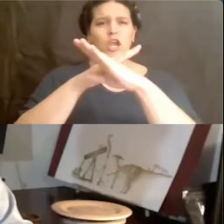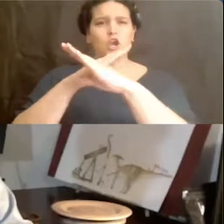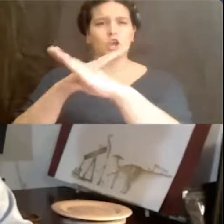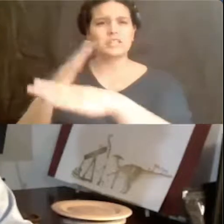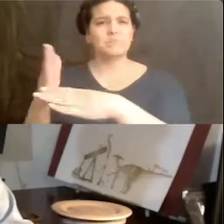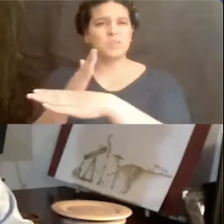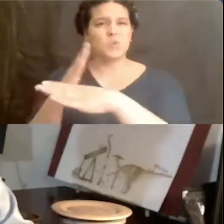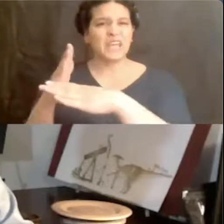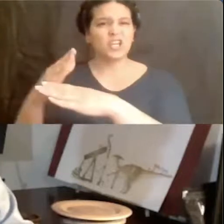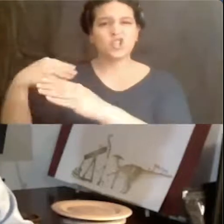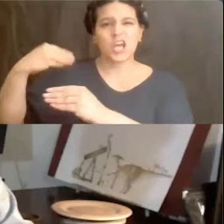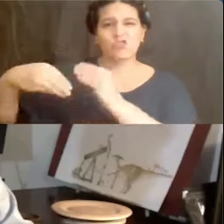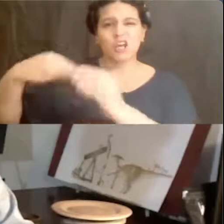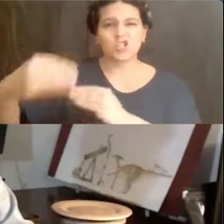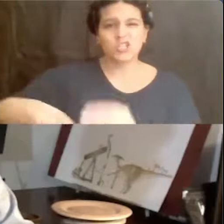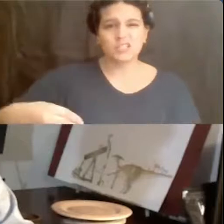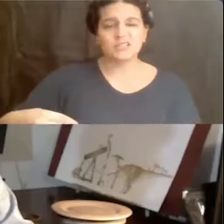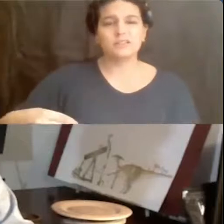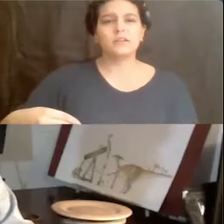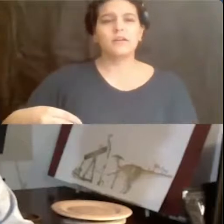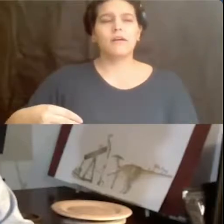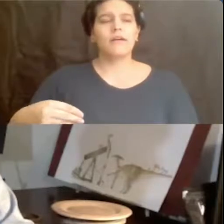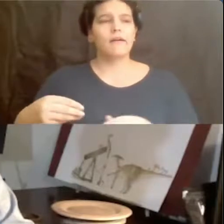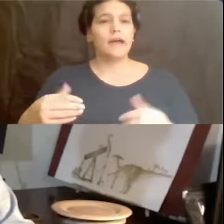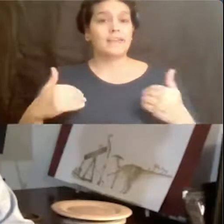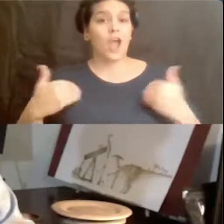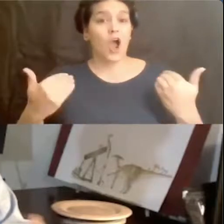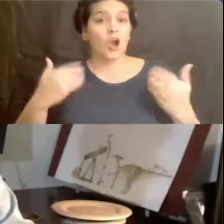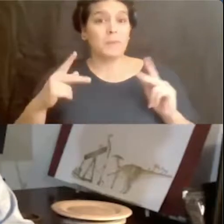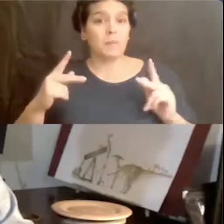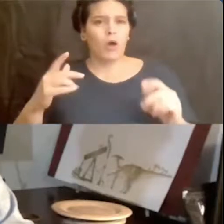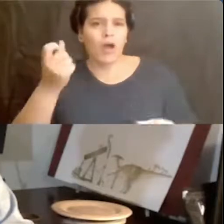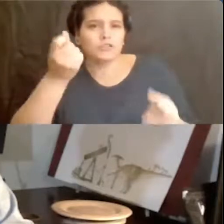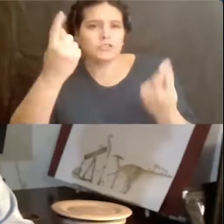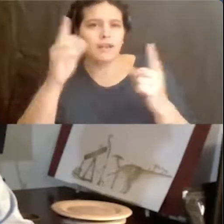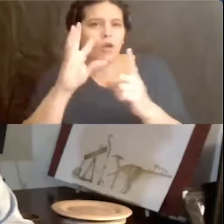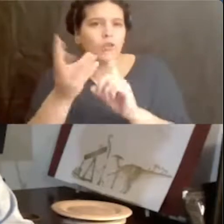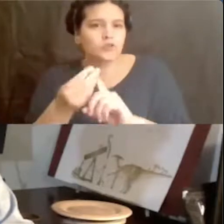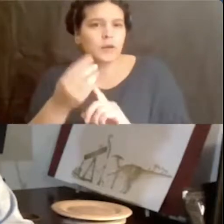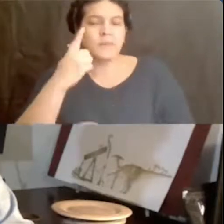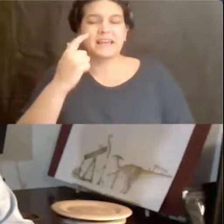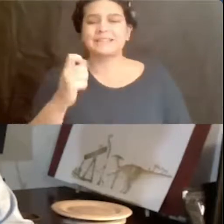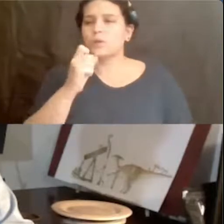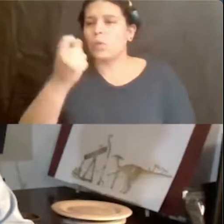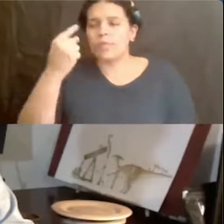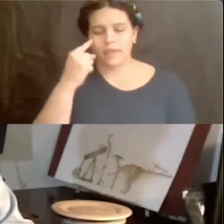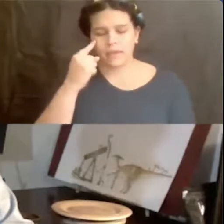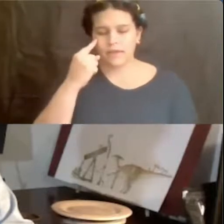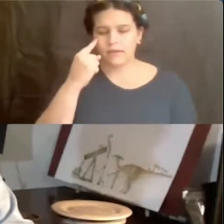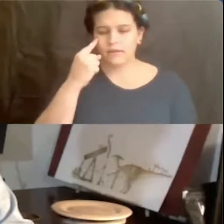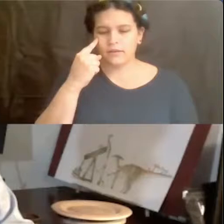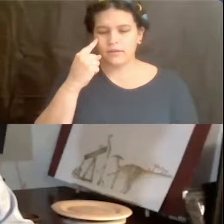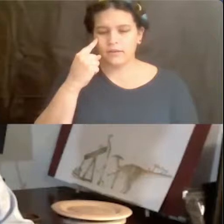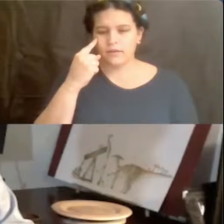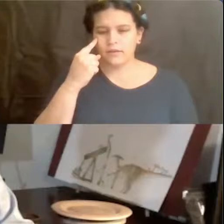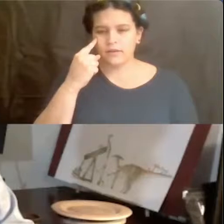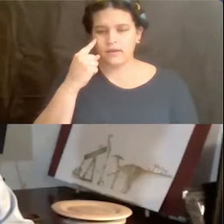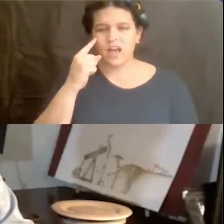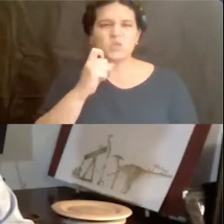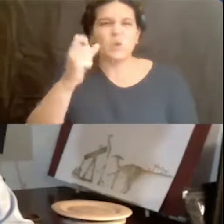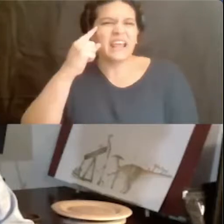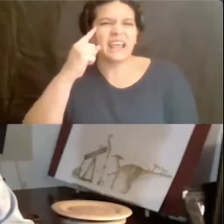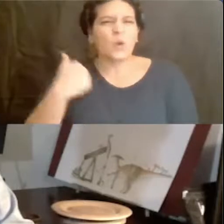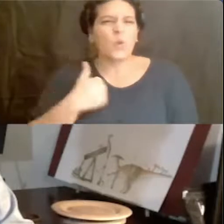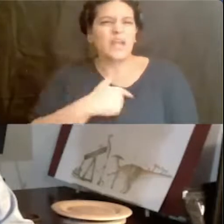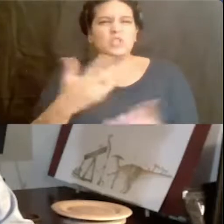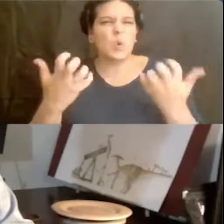generation and our culture, because, I don't think it's not that we don't want to